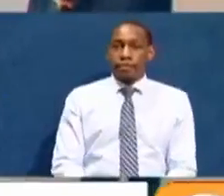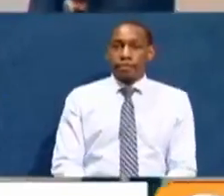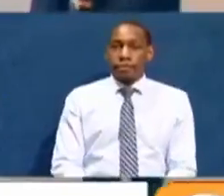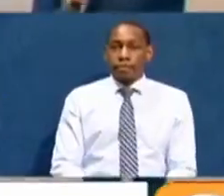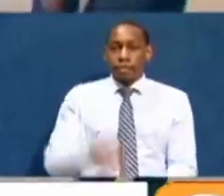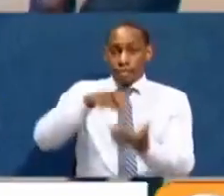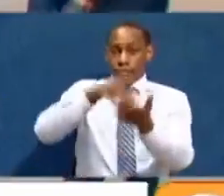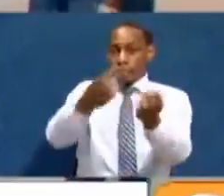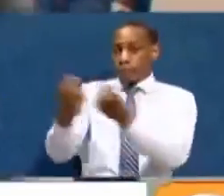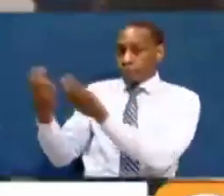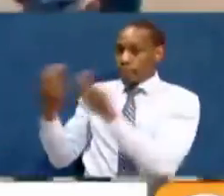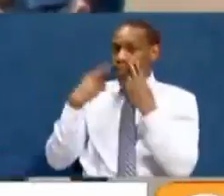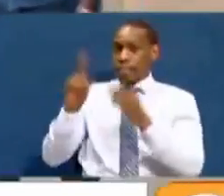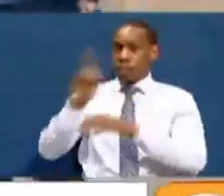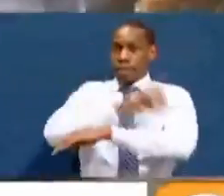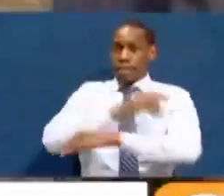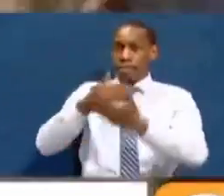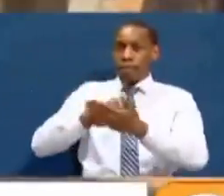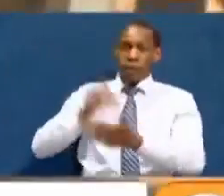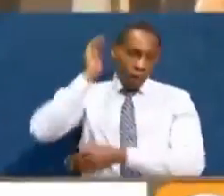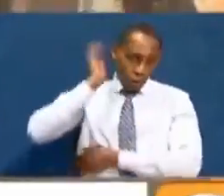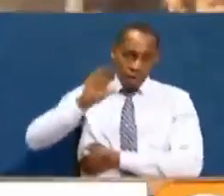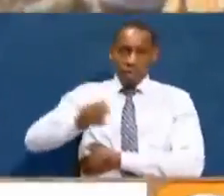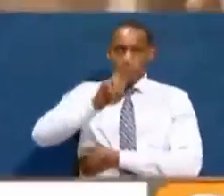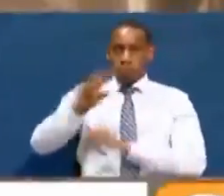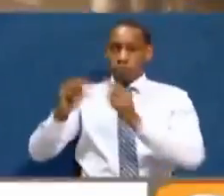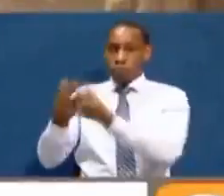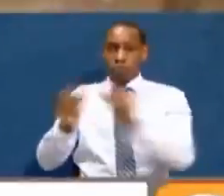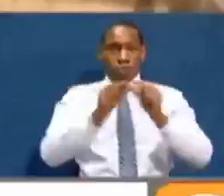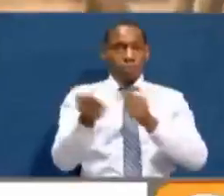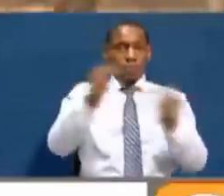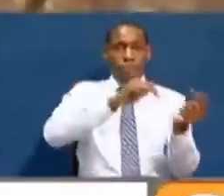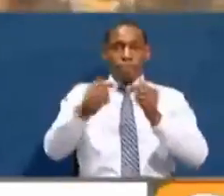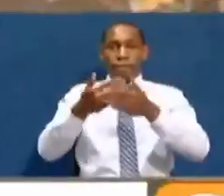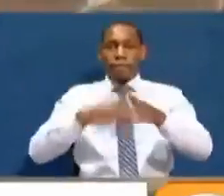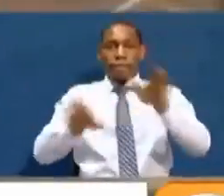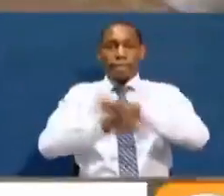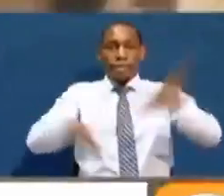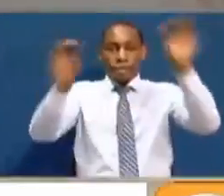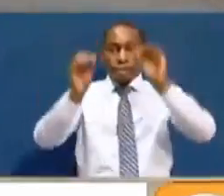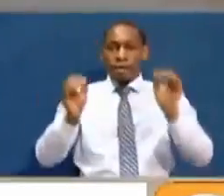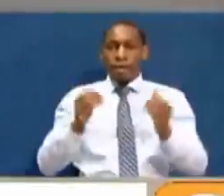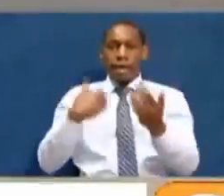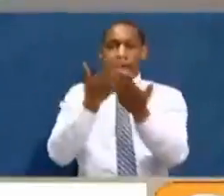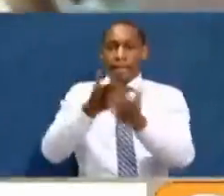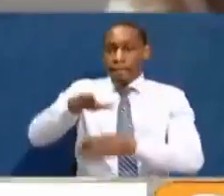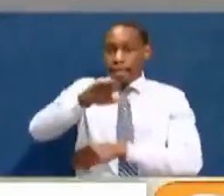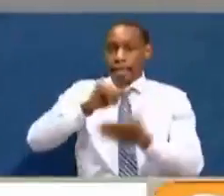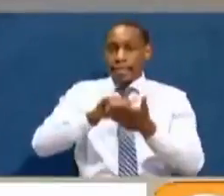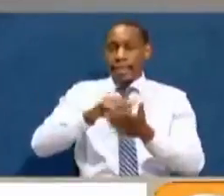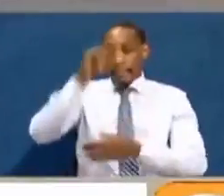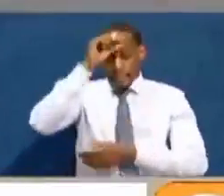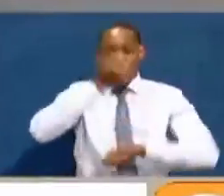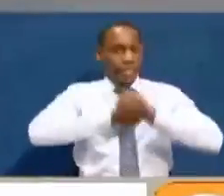It is this scene witnessed 2 days ago in Murang’a County when rival groups clashed ahead of Deputy President William Ruto's meeting in the area that has moved